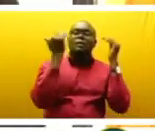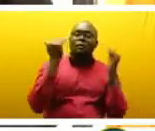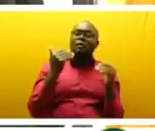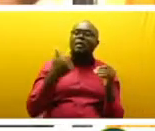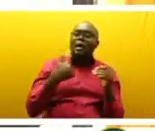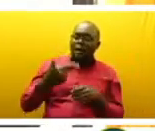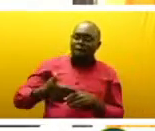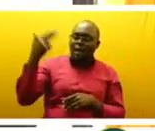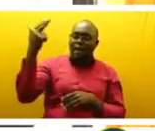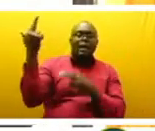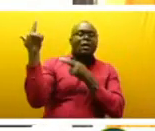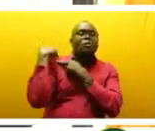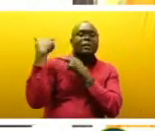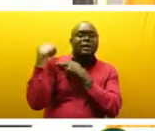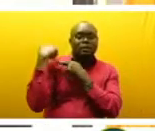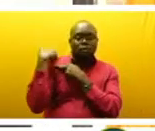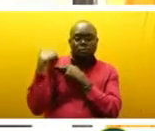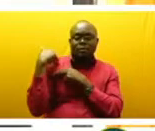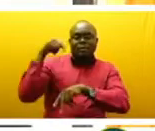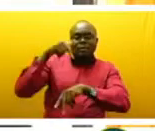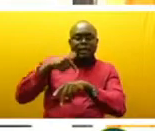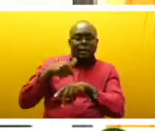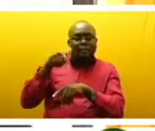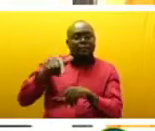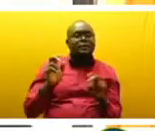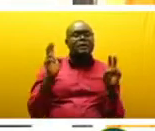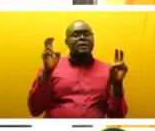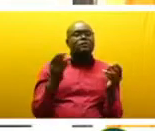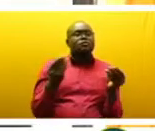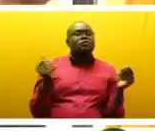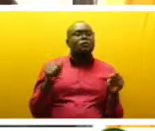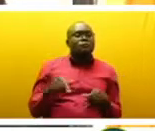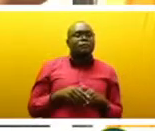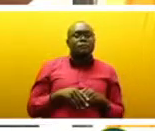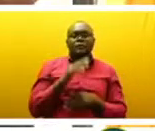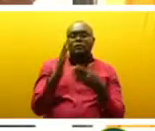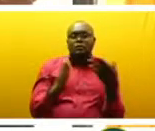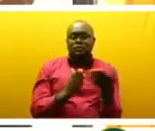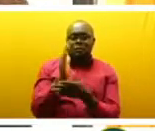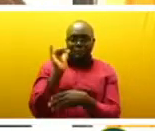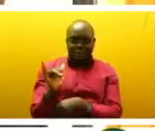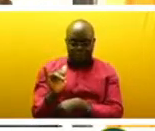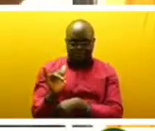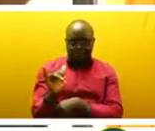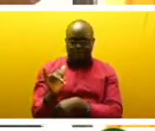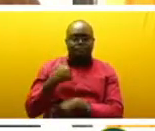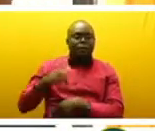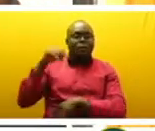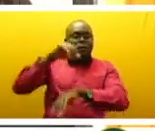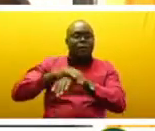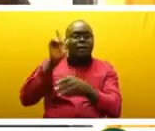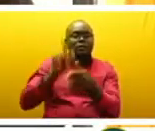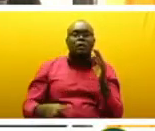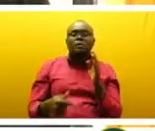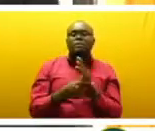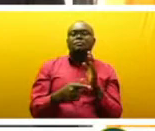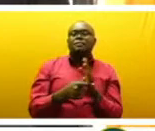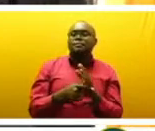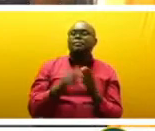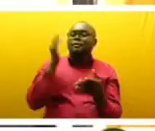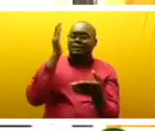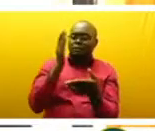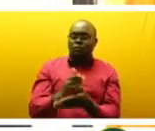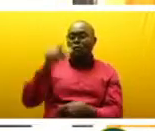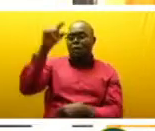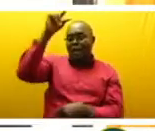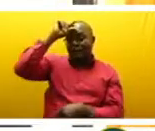higher obligation when it comes to this issue, to ensure that we get what we call regime legitimacy.